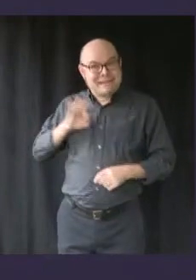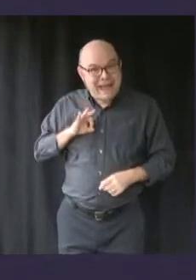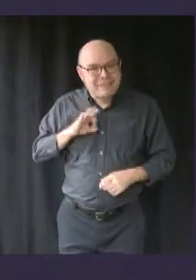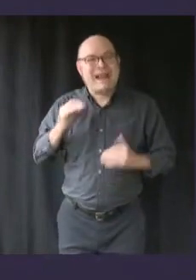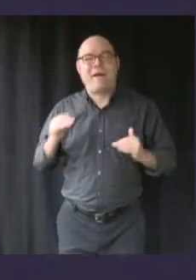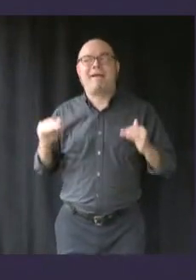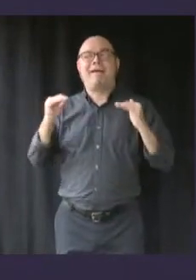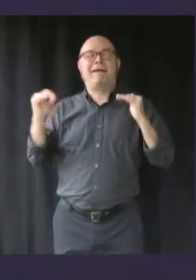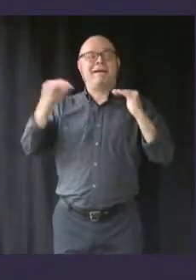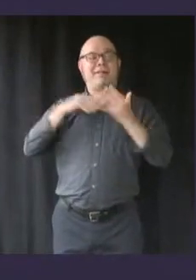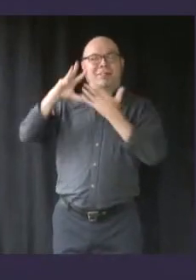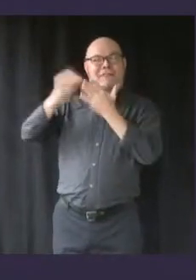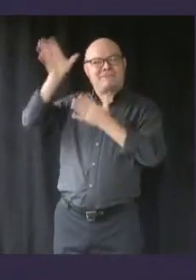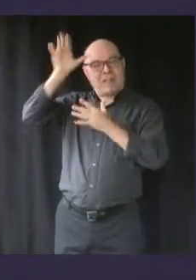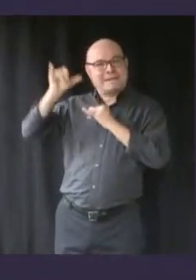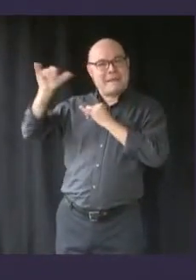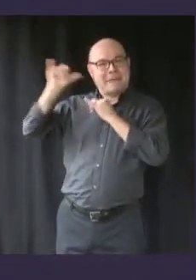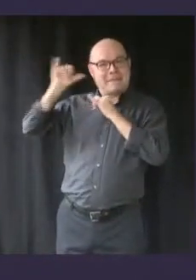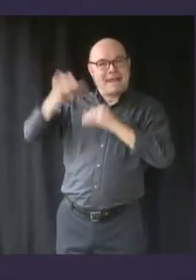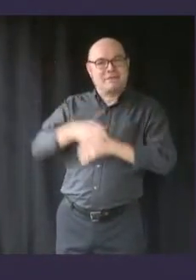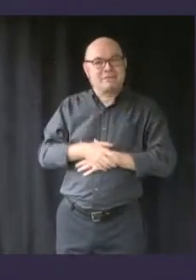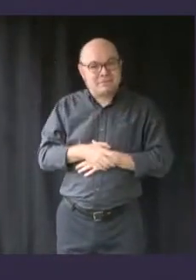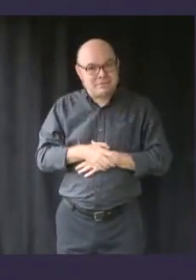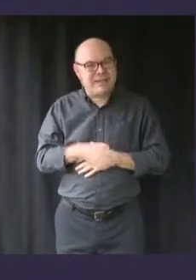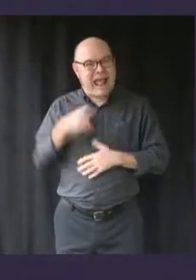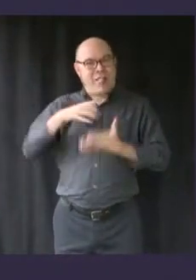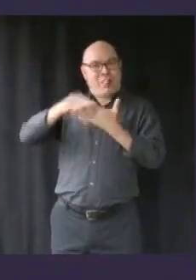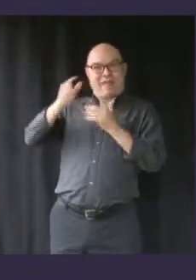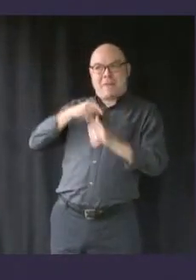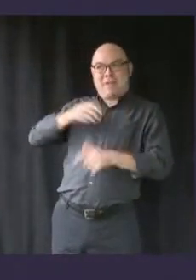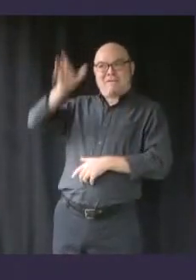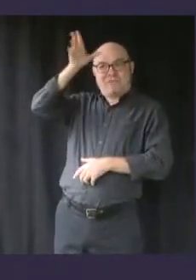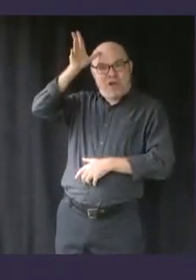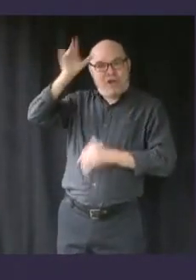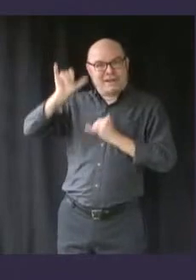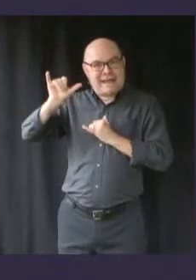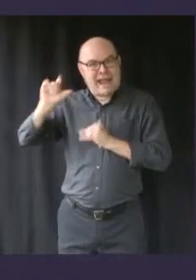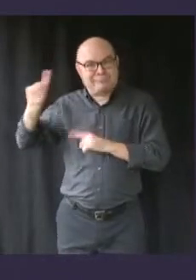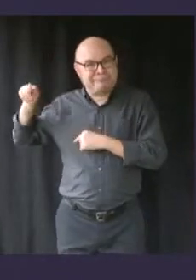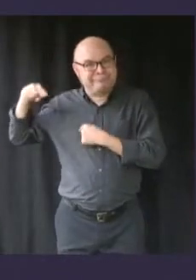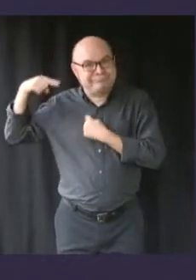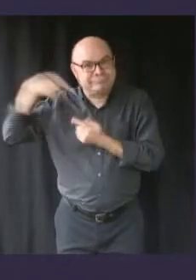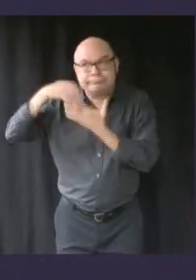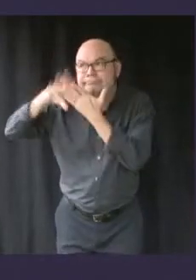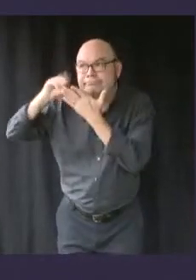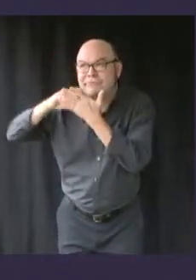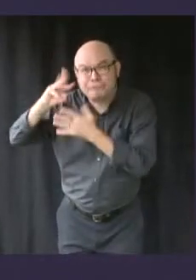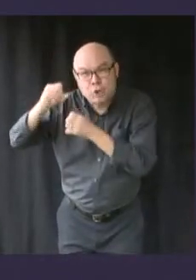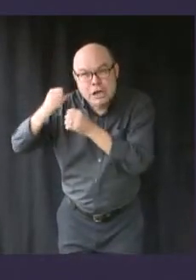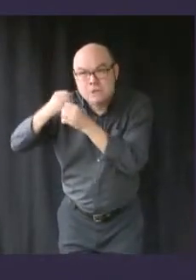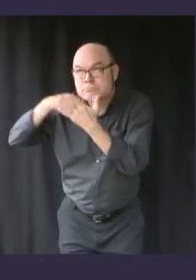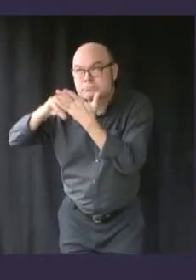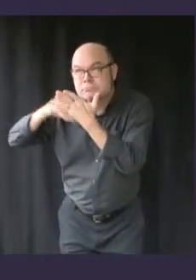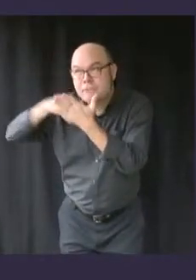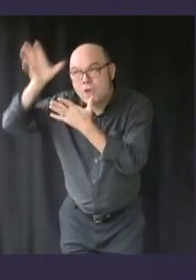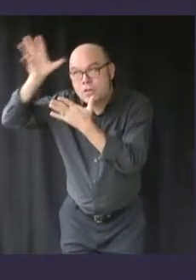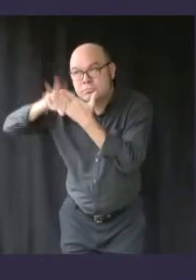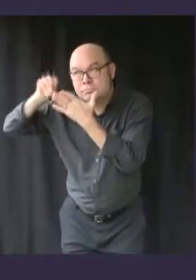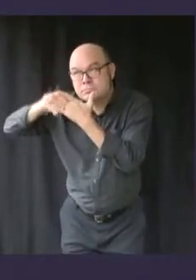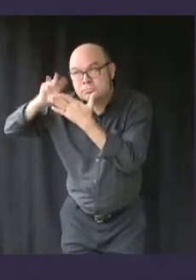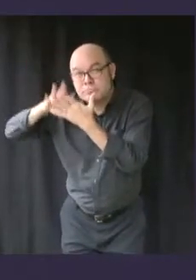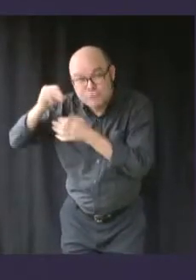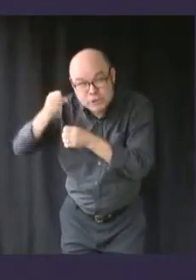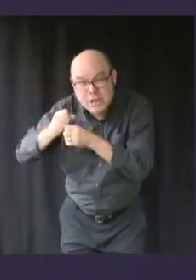I've learned from him and so many others learned from him. He leaves a singular legacy in the